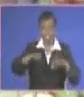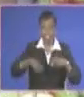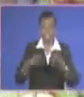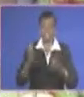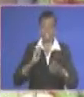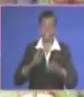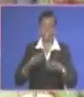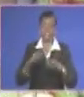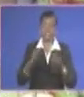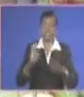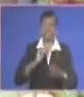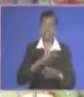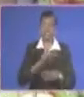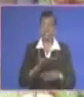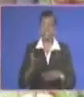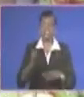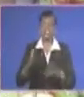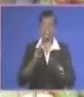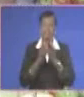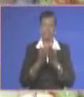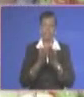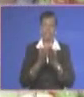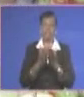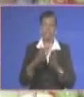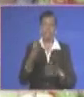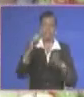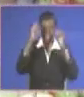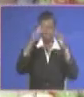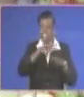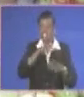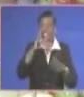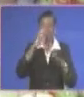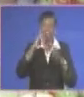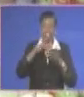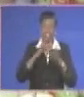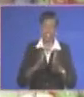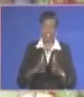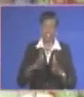Primary School appreciate them and they would use them, and the teachers will use them, and they would add to our curriculum.